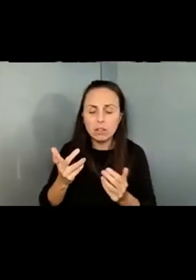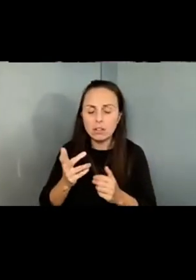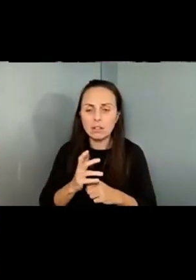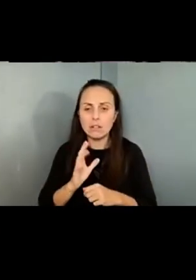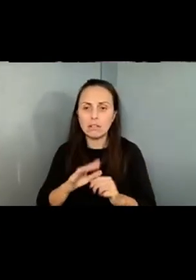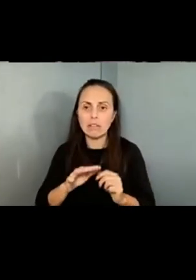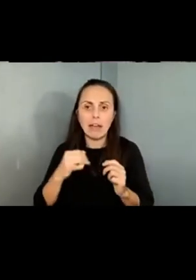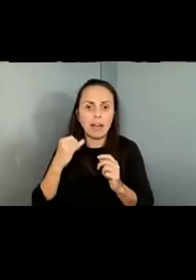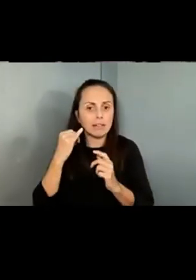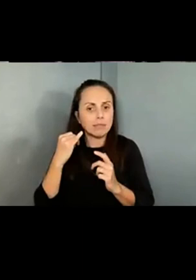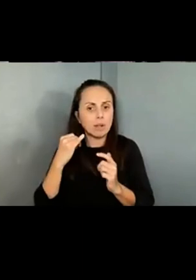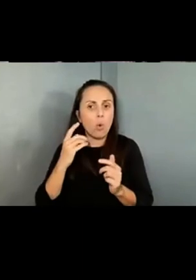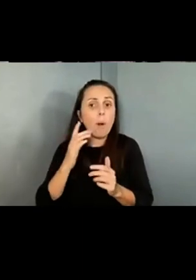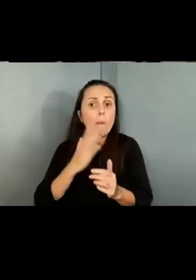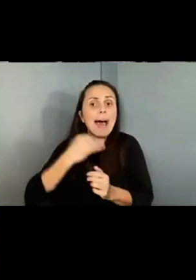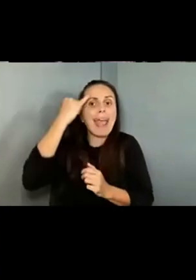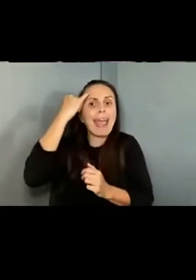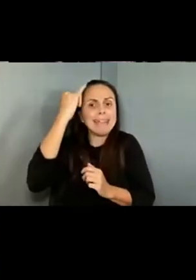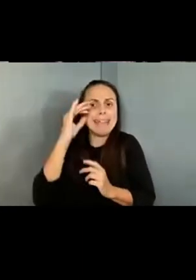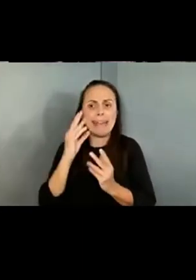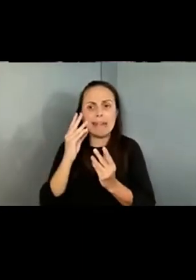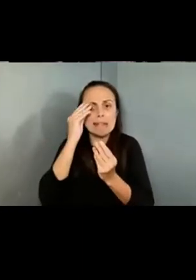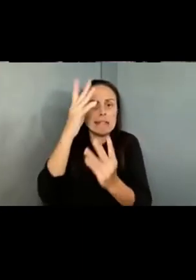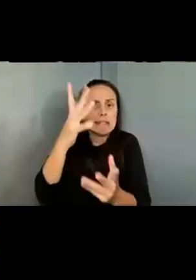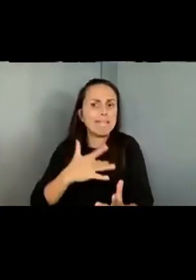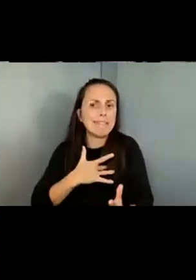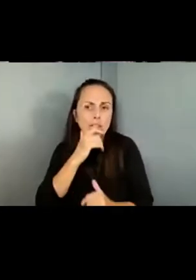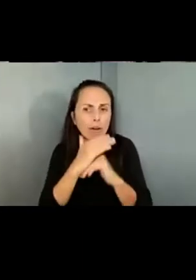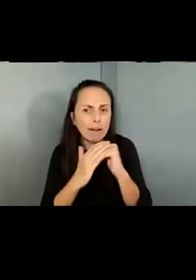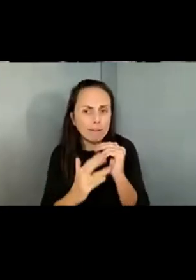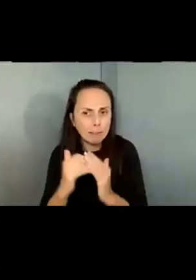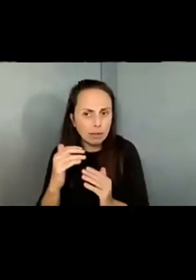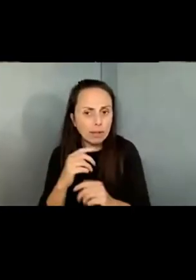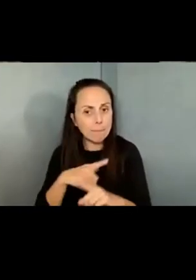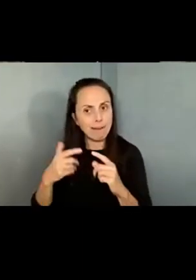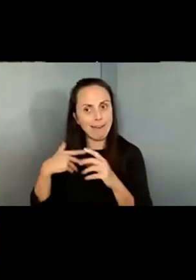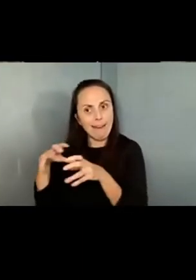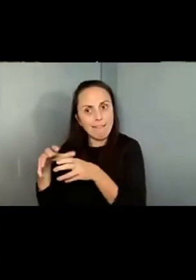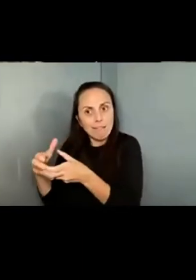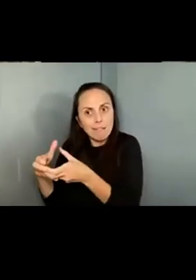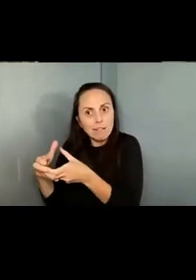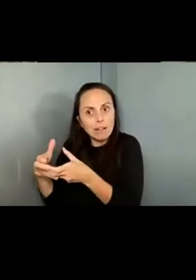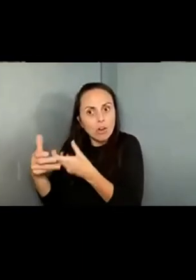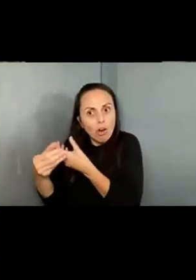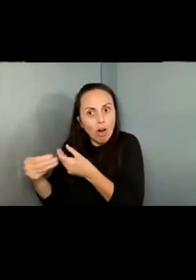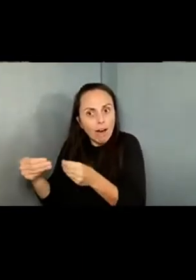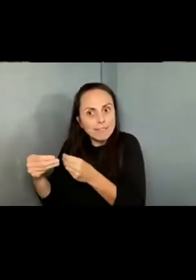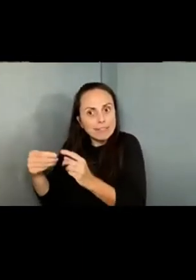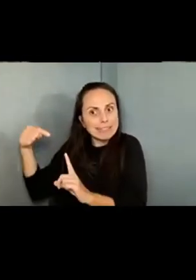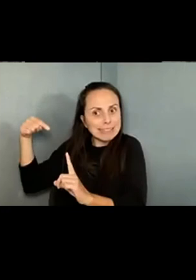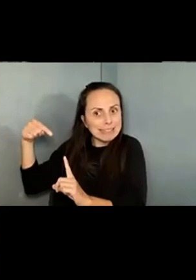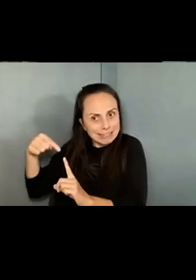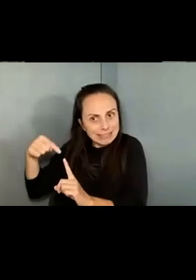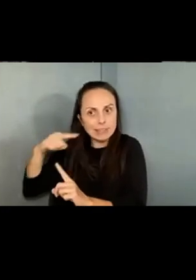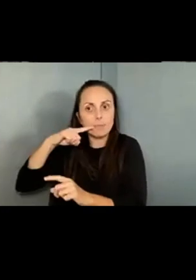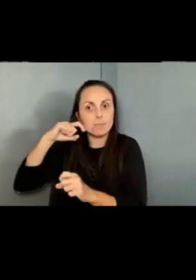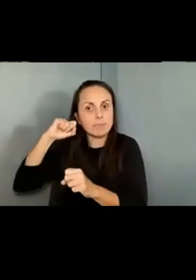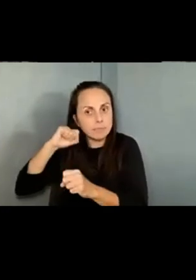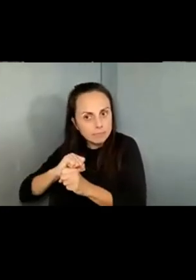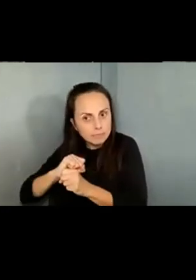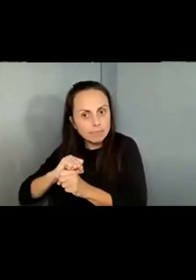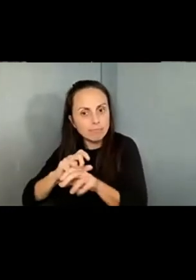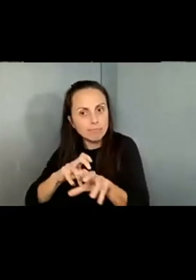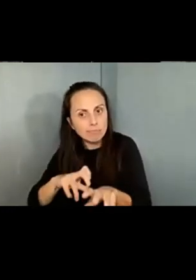guess, and putting forward ideas that you think might be of benefit. By having an entity or an office that